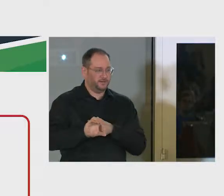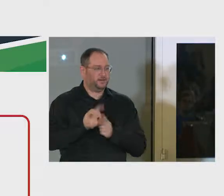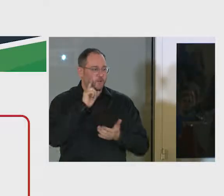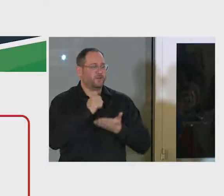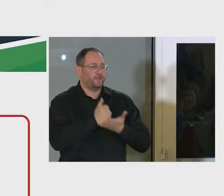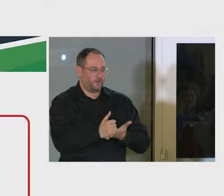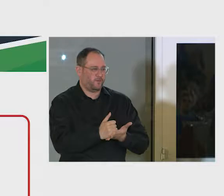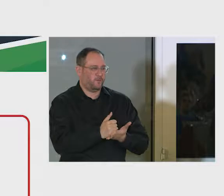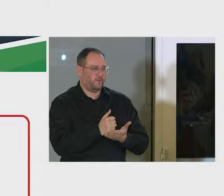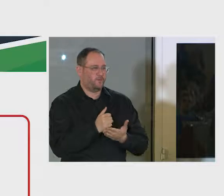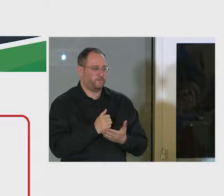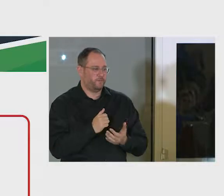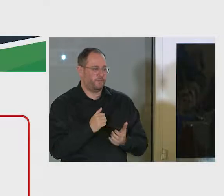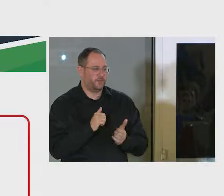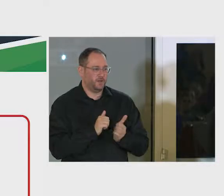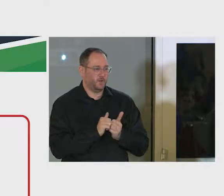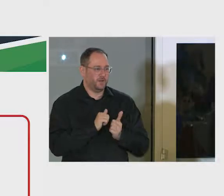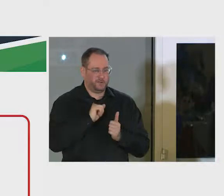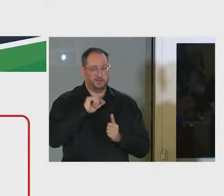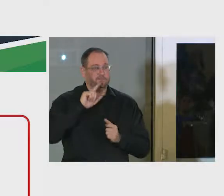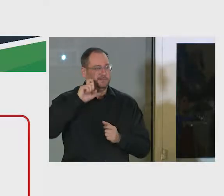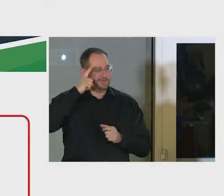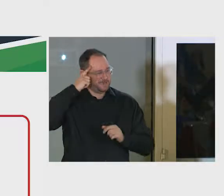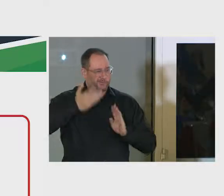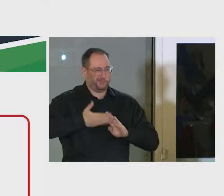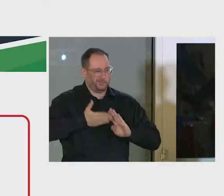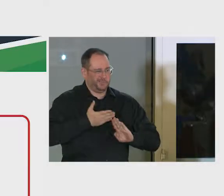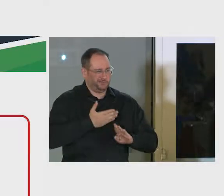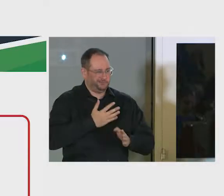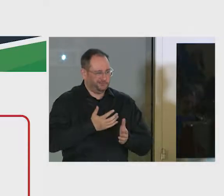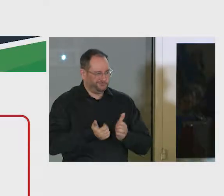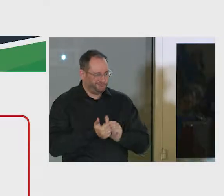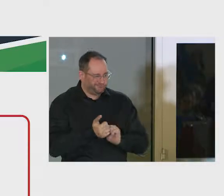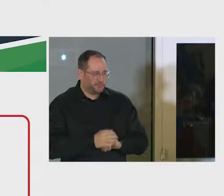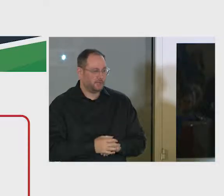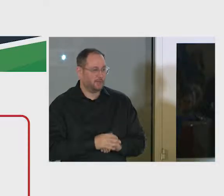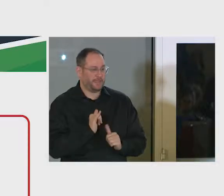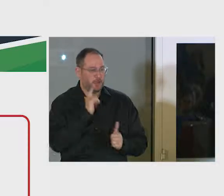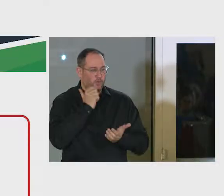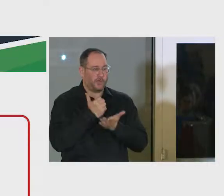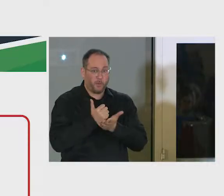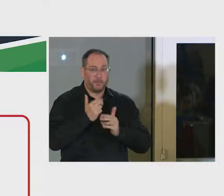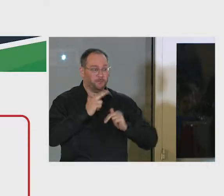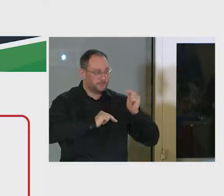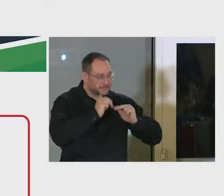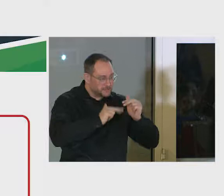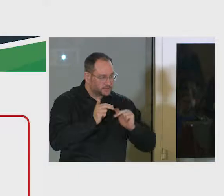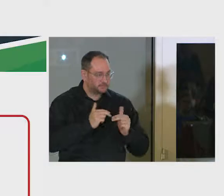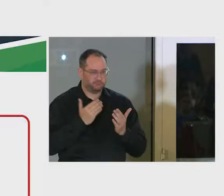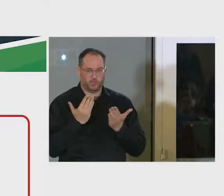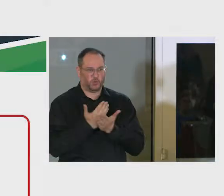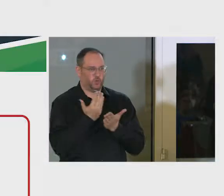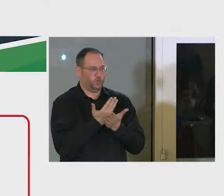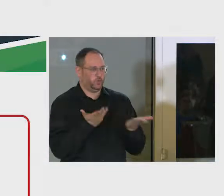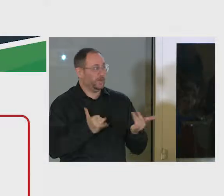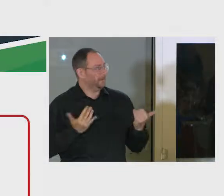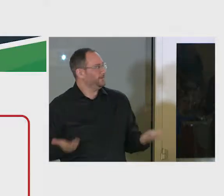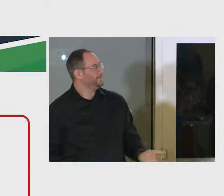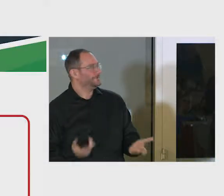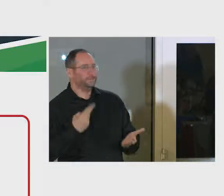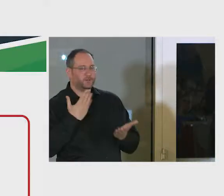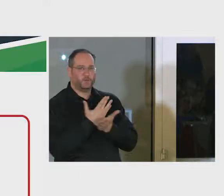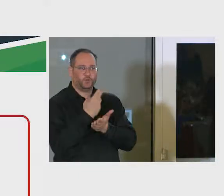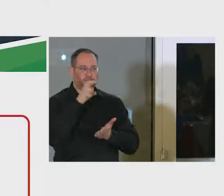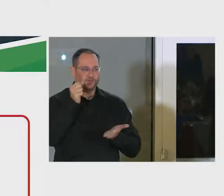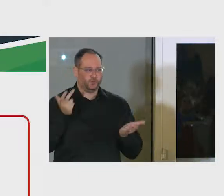budget. That capital budget helps build assets like this high school that we're in this evening. $1.7 billion is